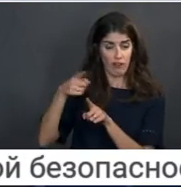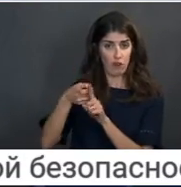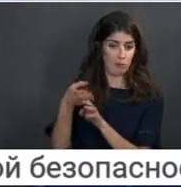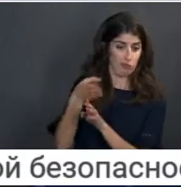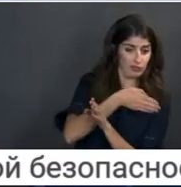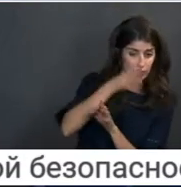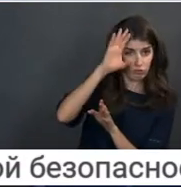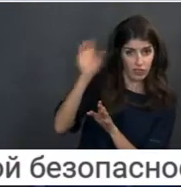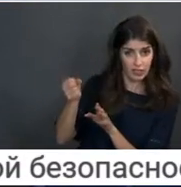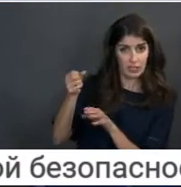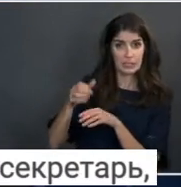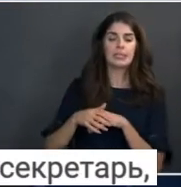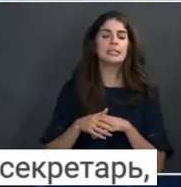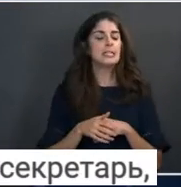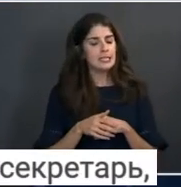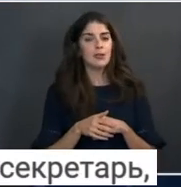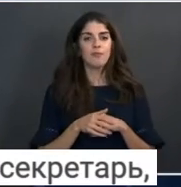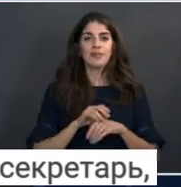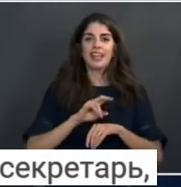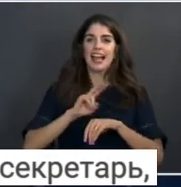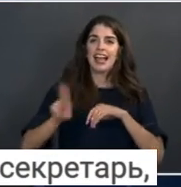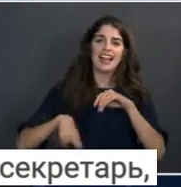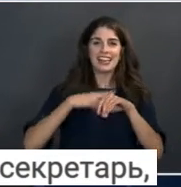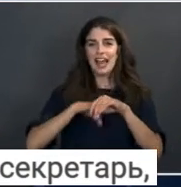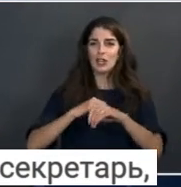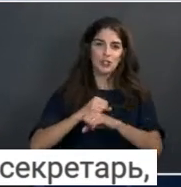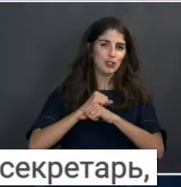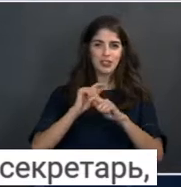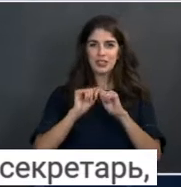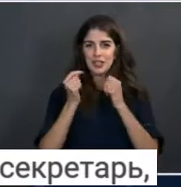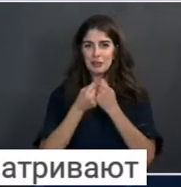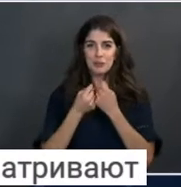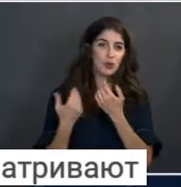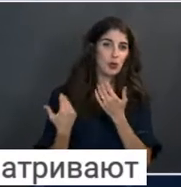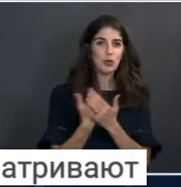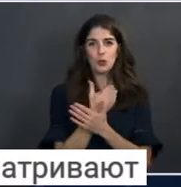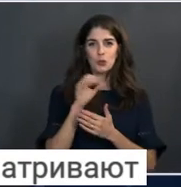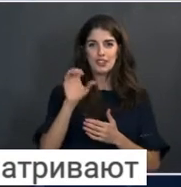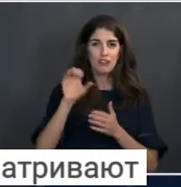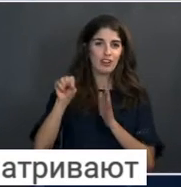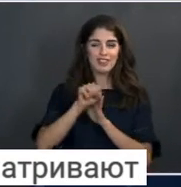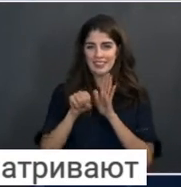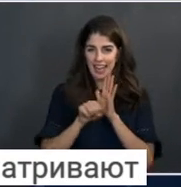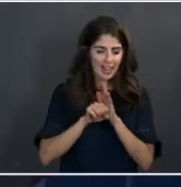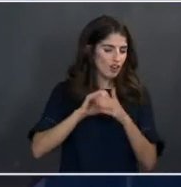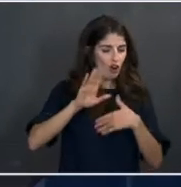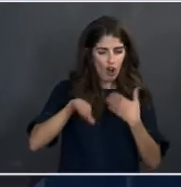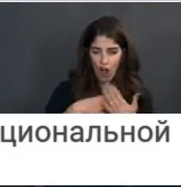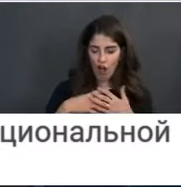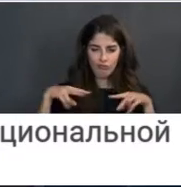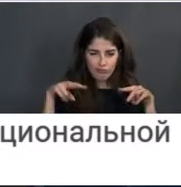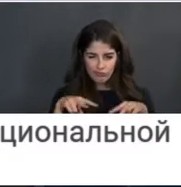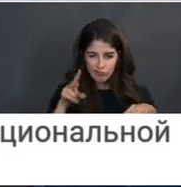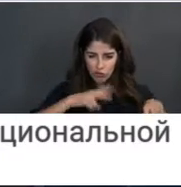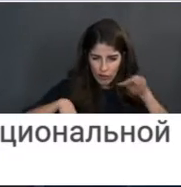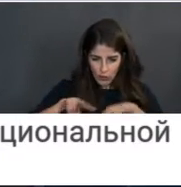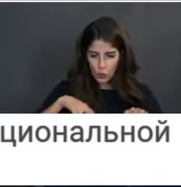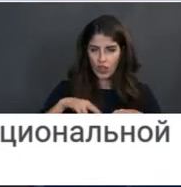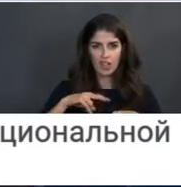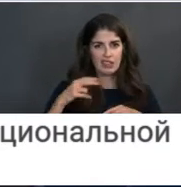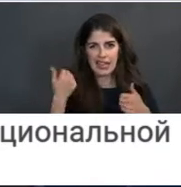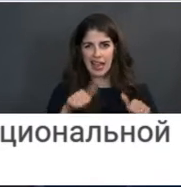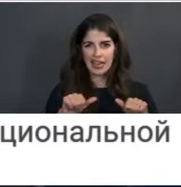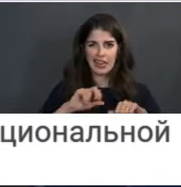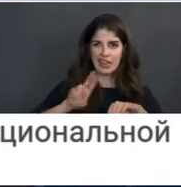The national security team, the newly confirmed Secretary of State, President Biden, are all reviewing all aspects of